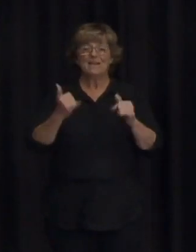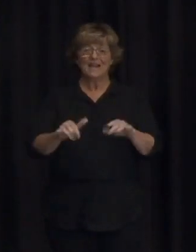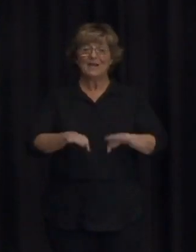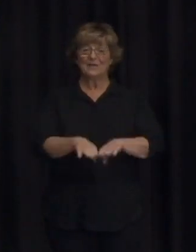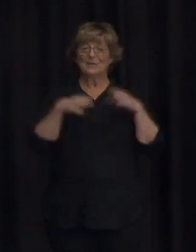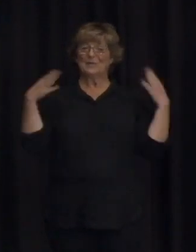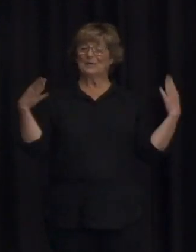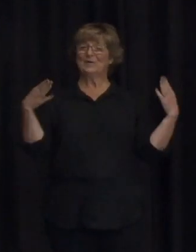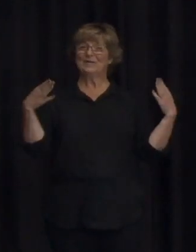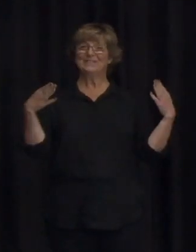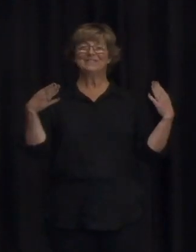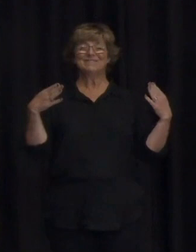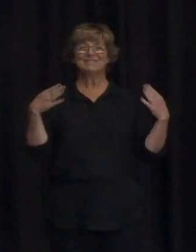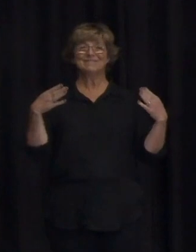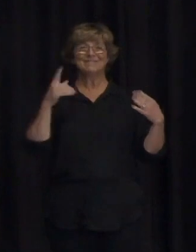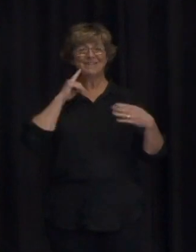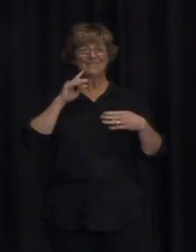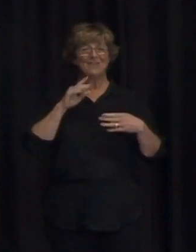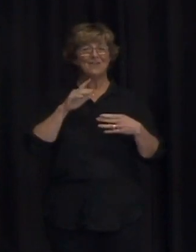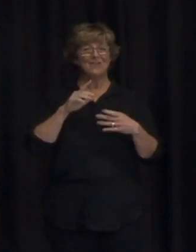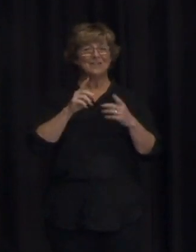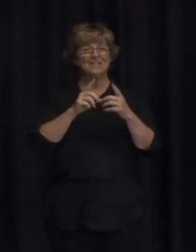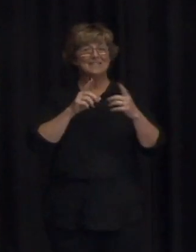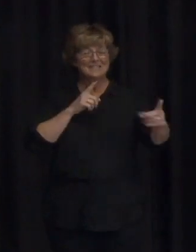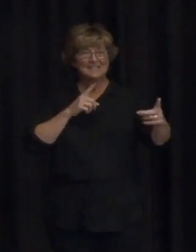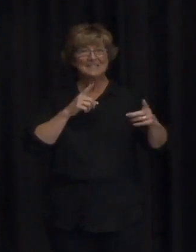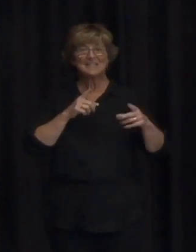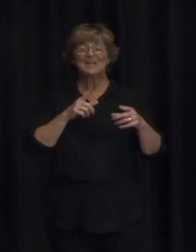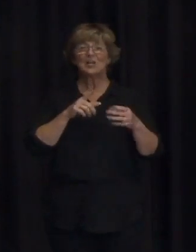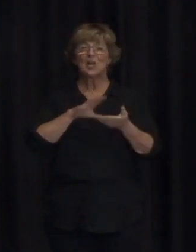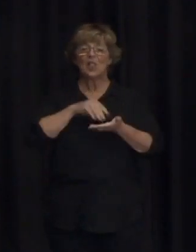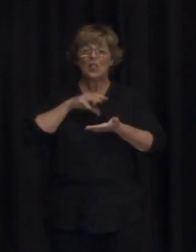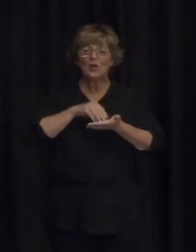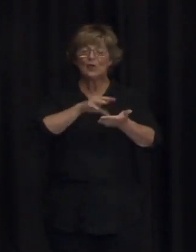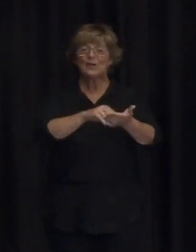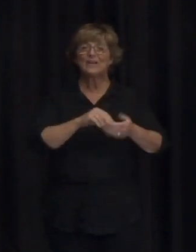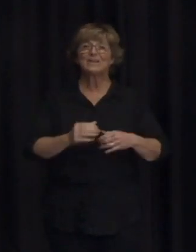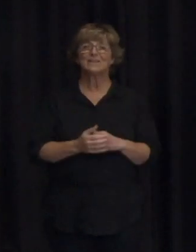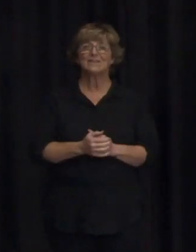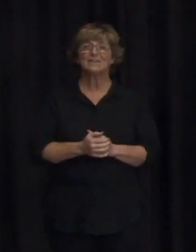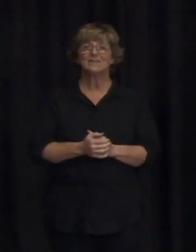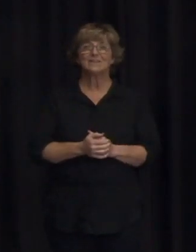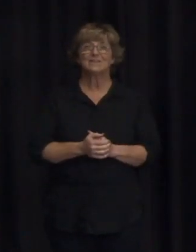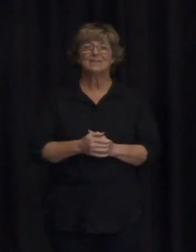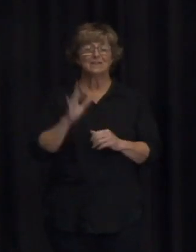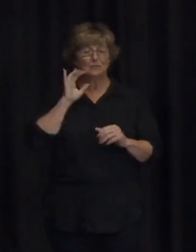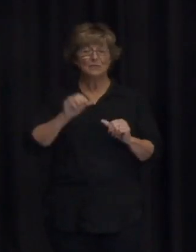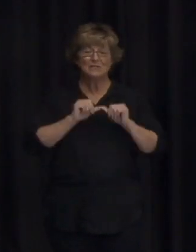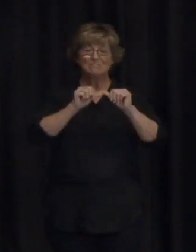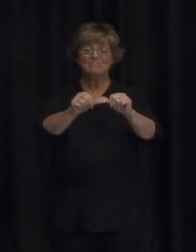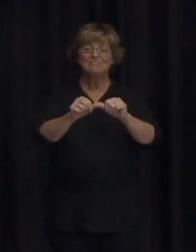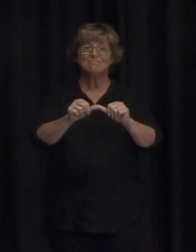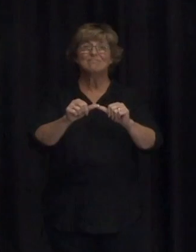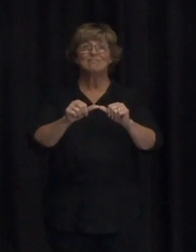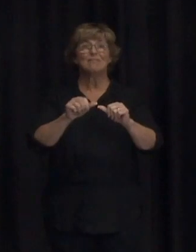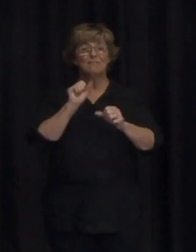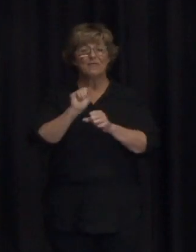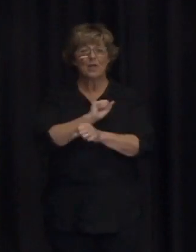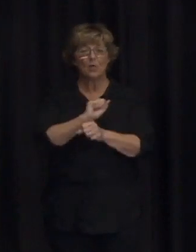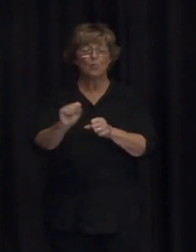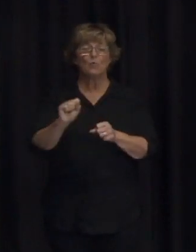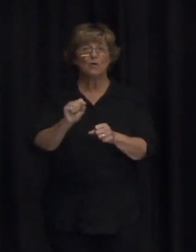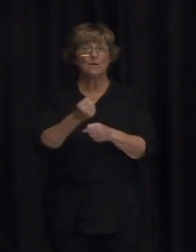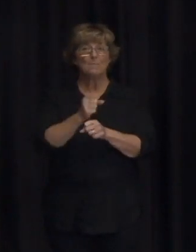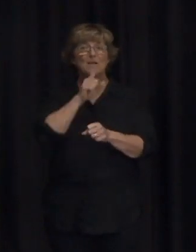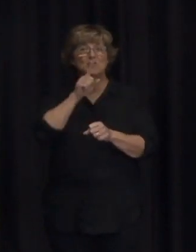for distance learning, and certainly something that people have continued to work on to be sure